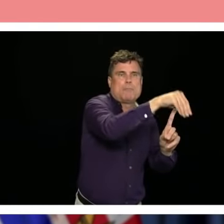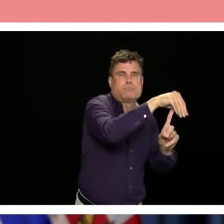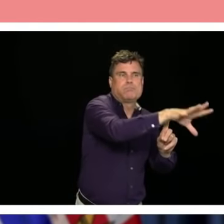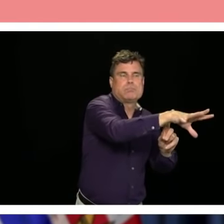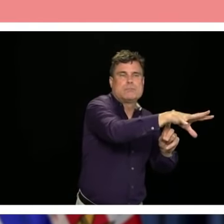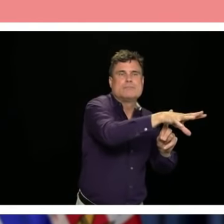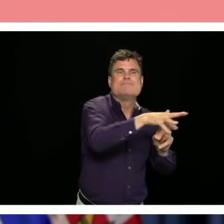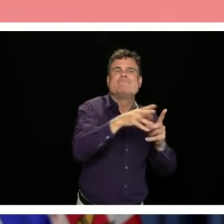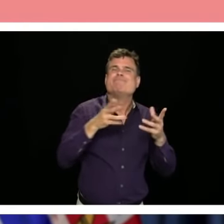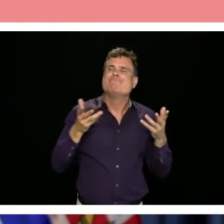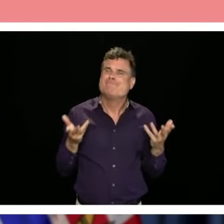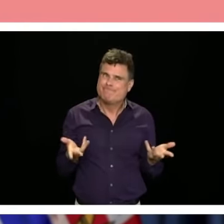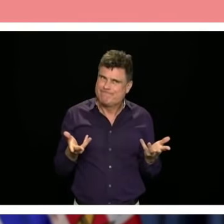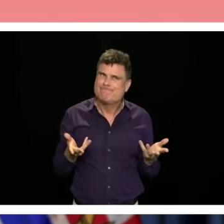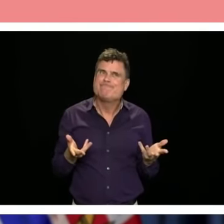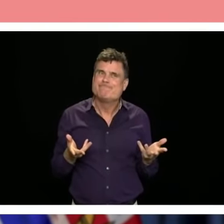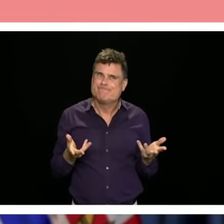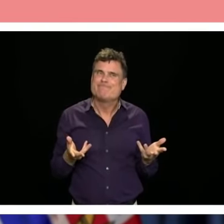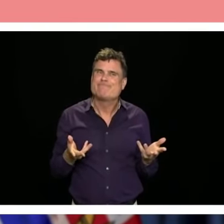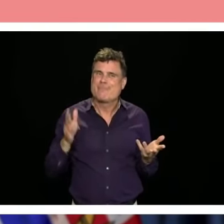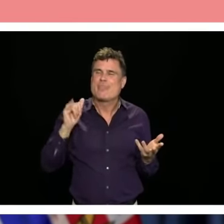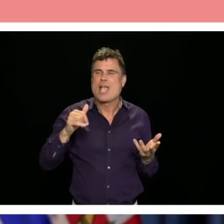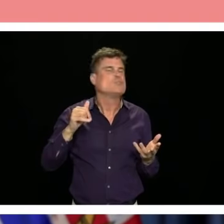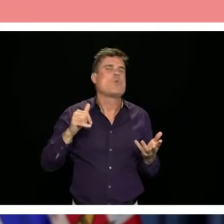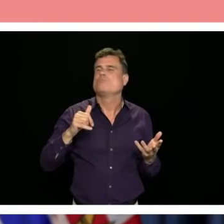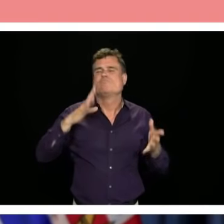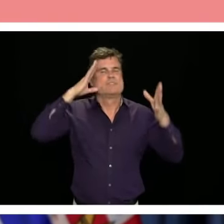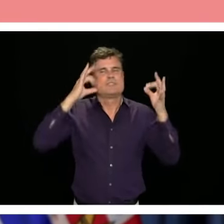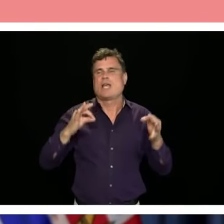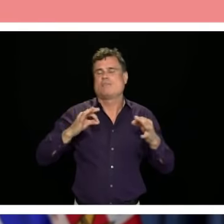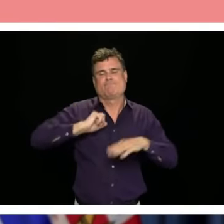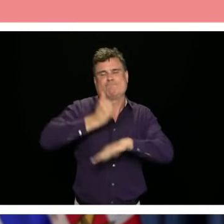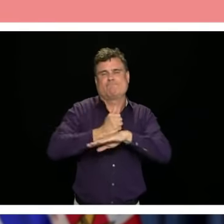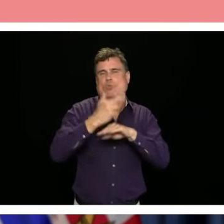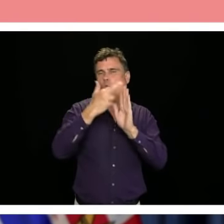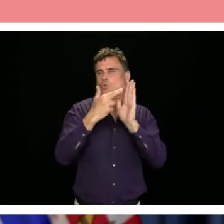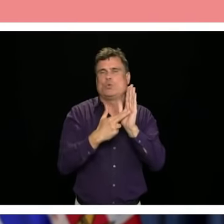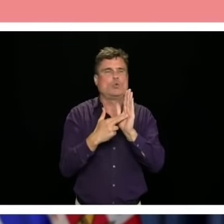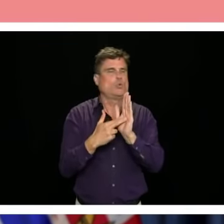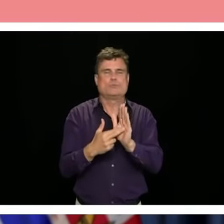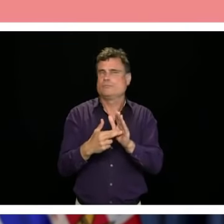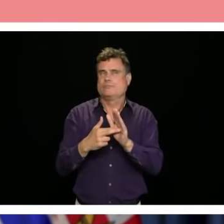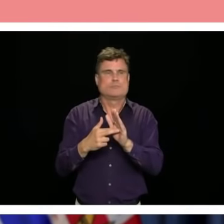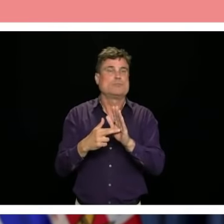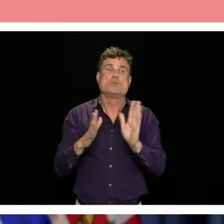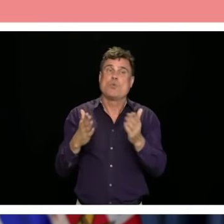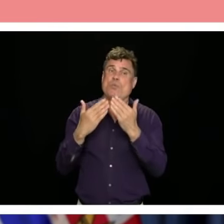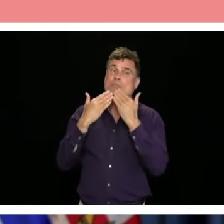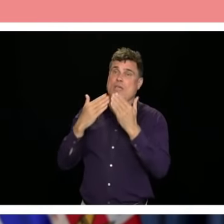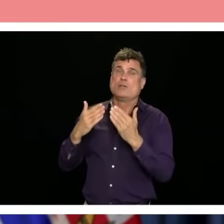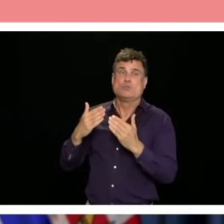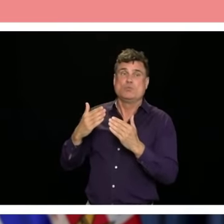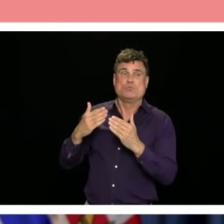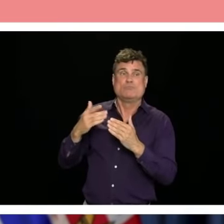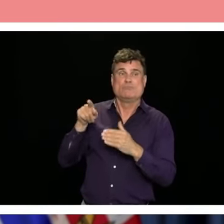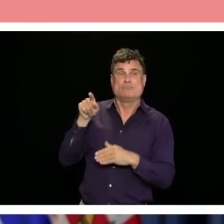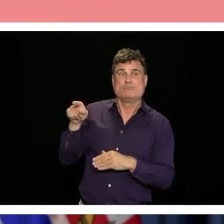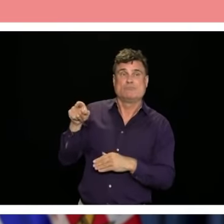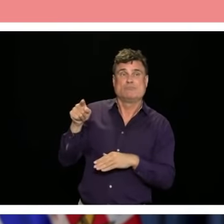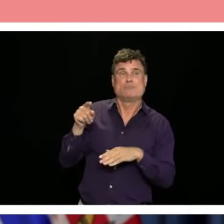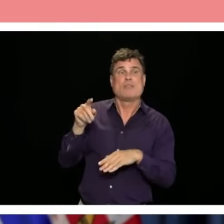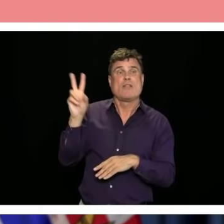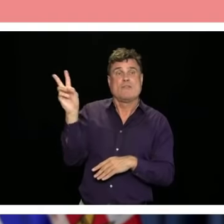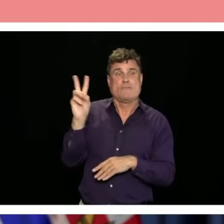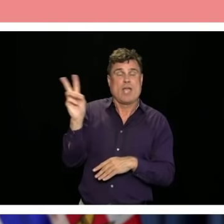give credit to our people in public health. This is an issue, the issue of workers in long-term care that has